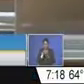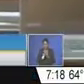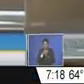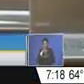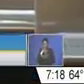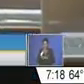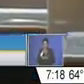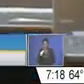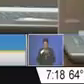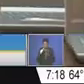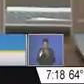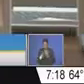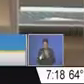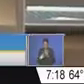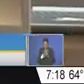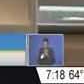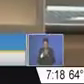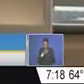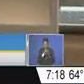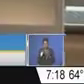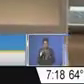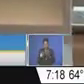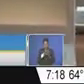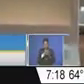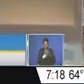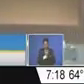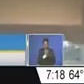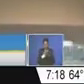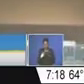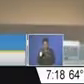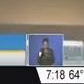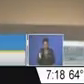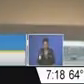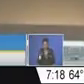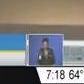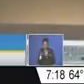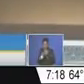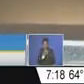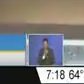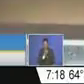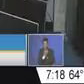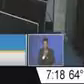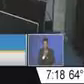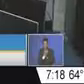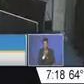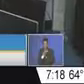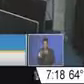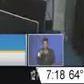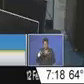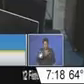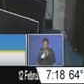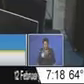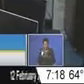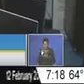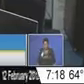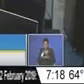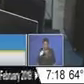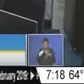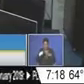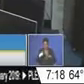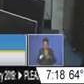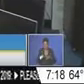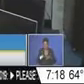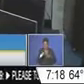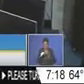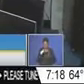Corps program. This was done during a presentation here at the BCB boardroom today. The new tools will allow the students to comfortably